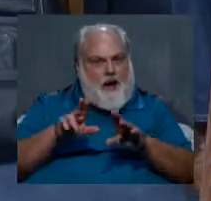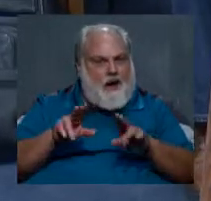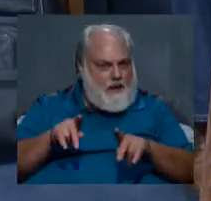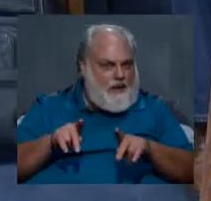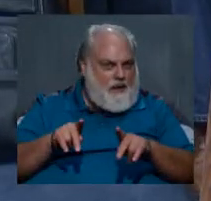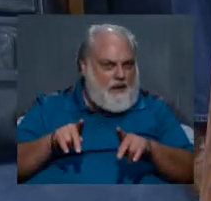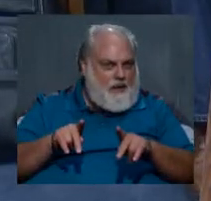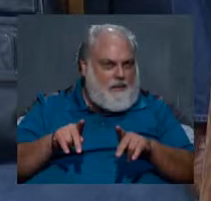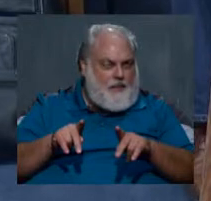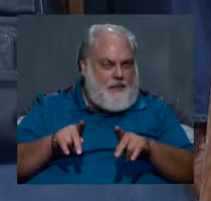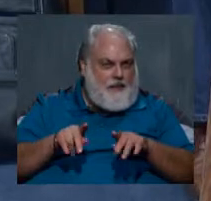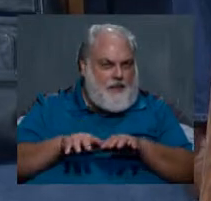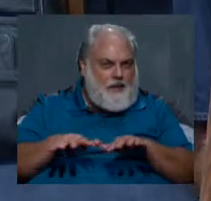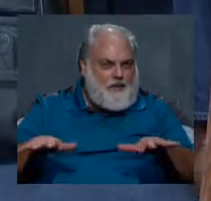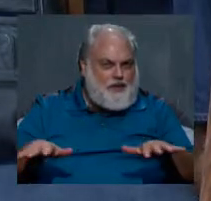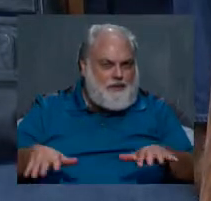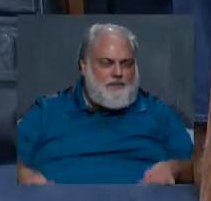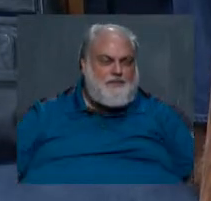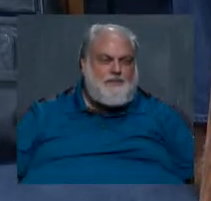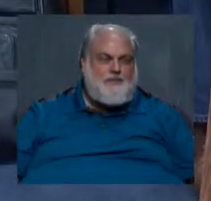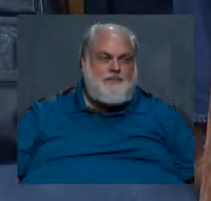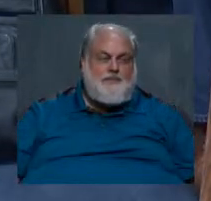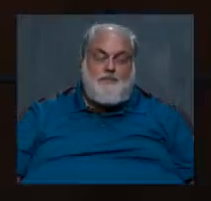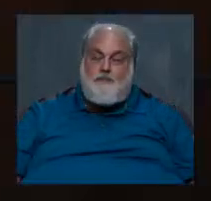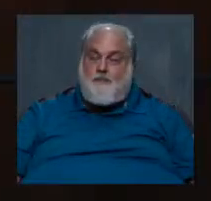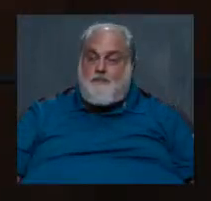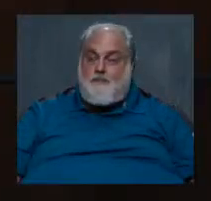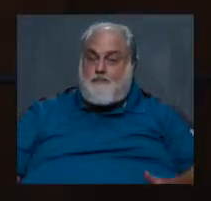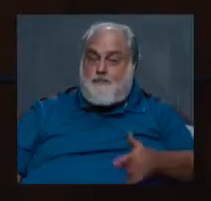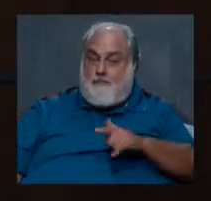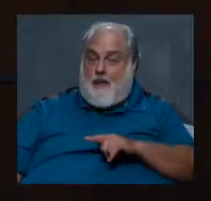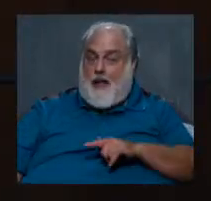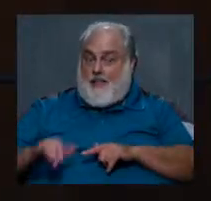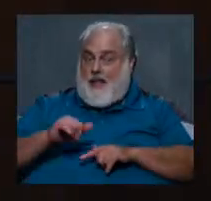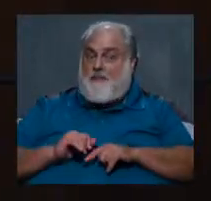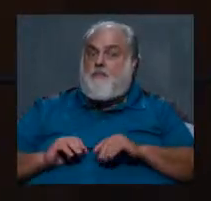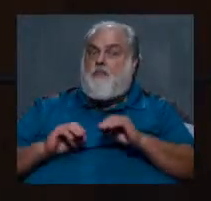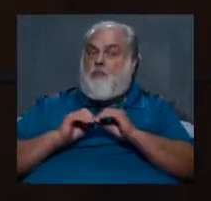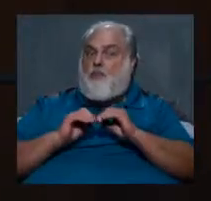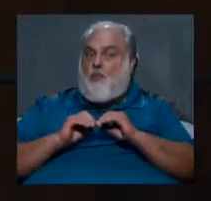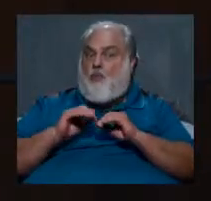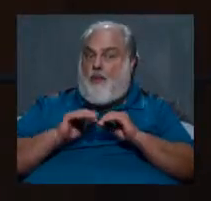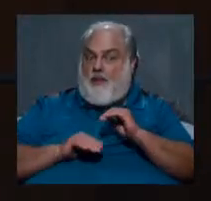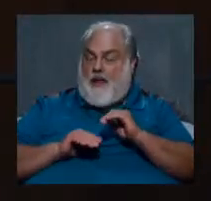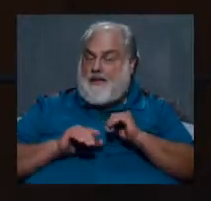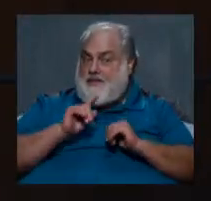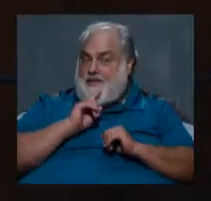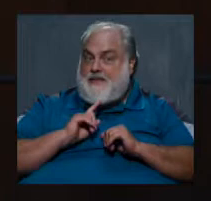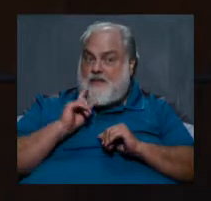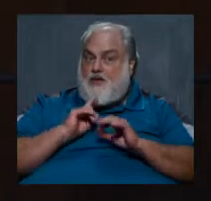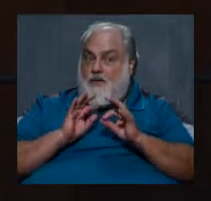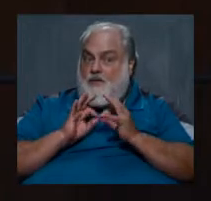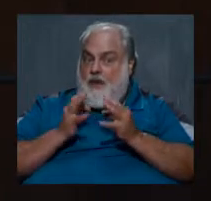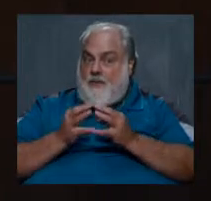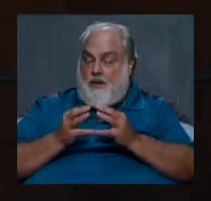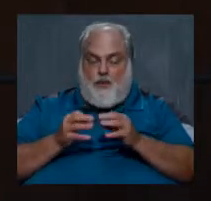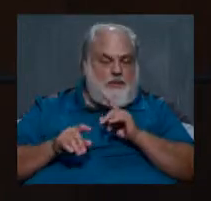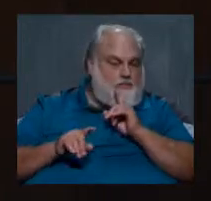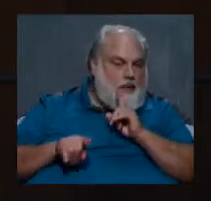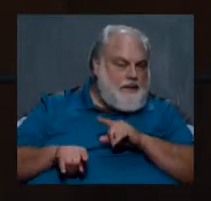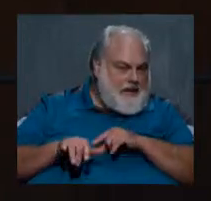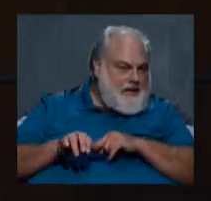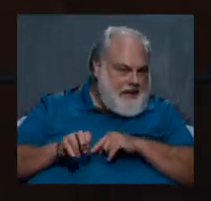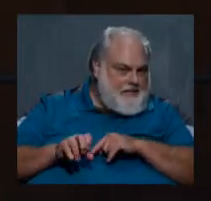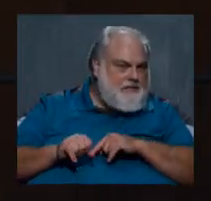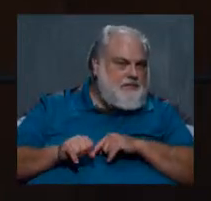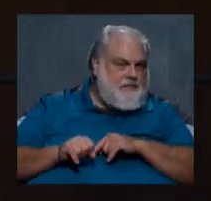the distribution. But so, just to be clear, that would be an increase over single family residential yes. somewhere in the